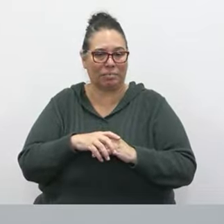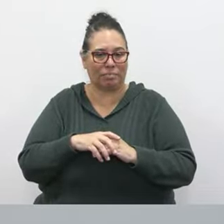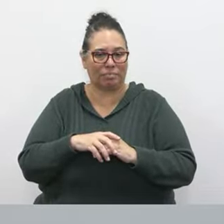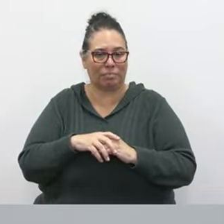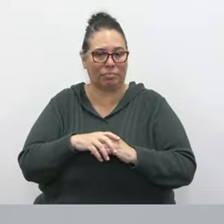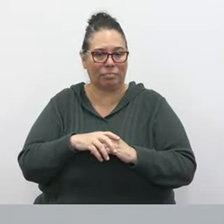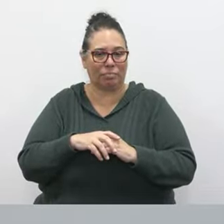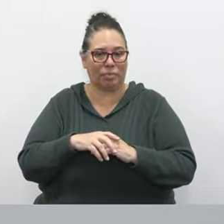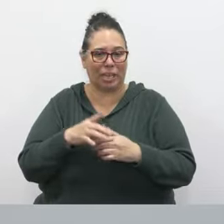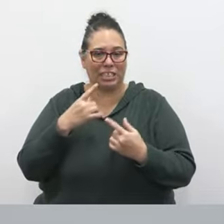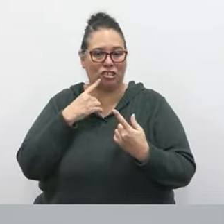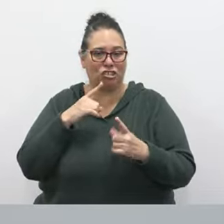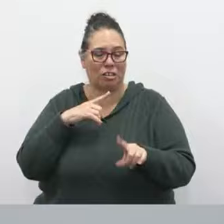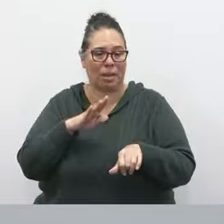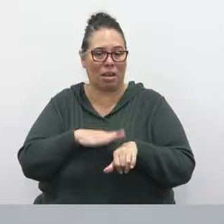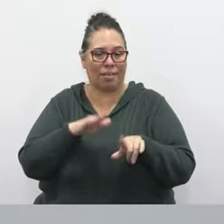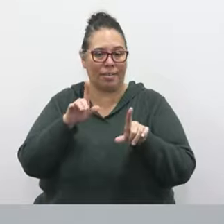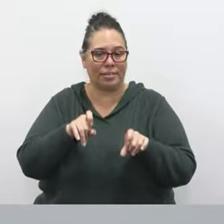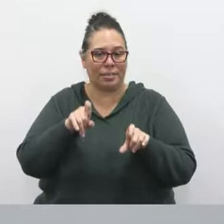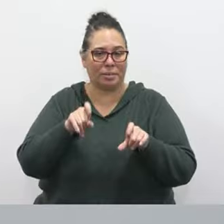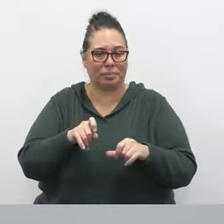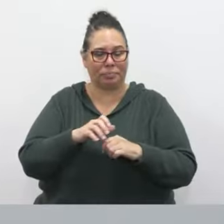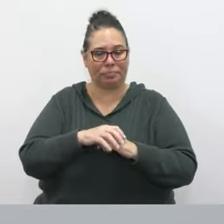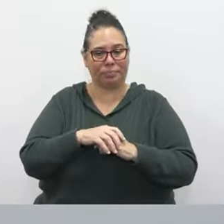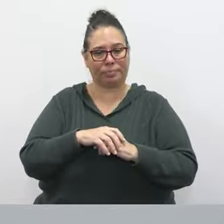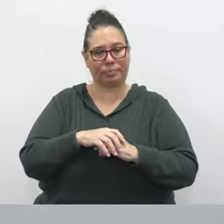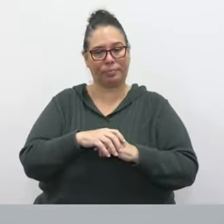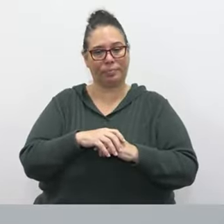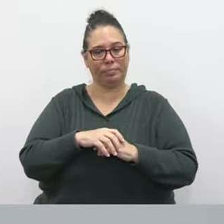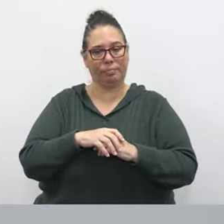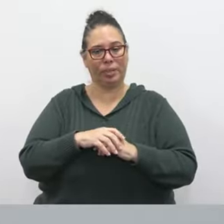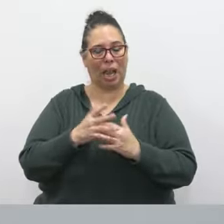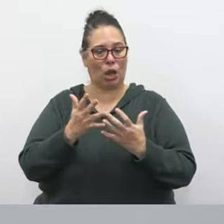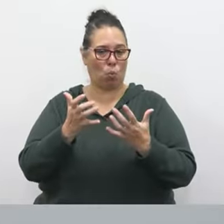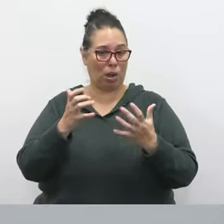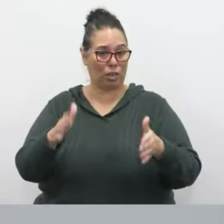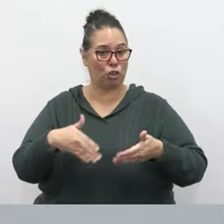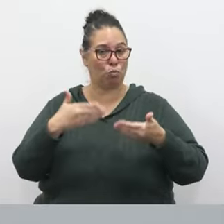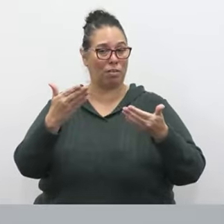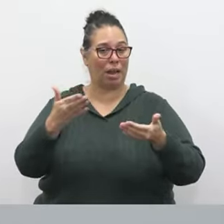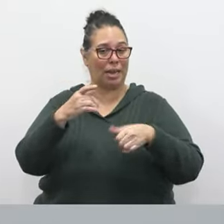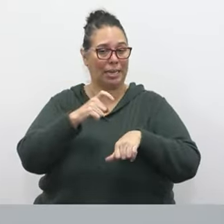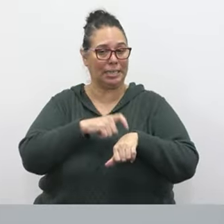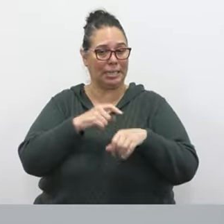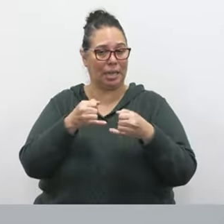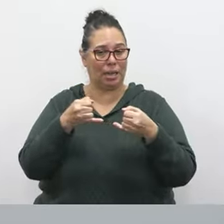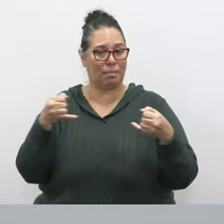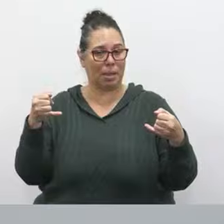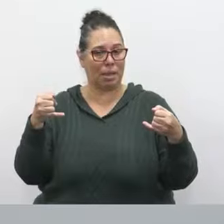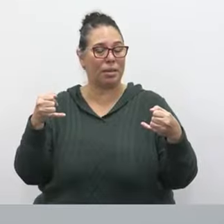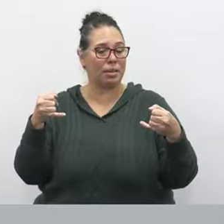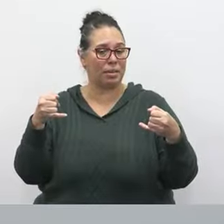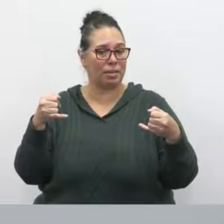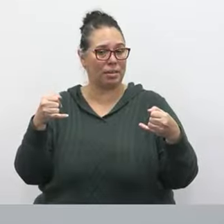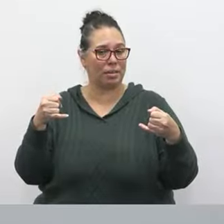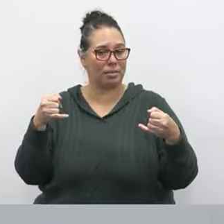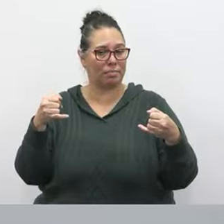achieving on the assessment itself. So I kind of wanted just to provide a timeline of